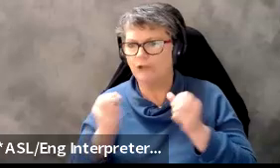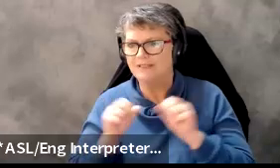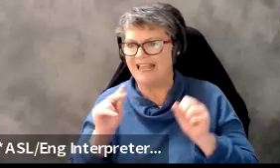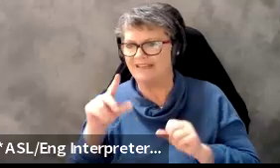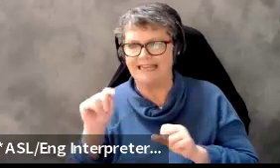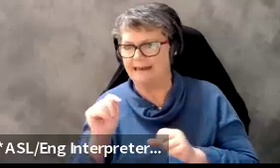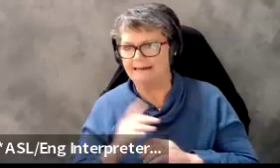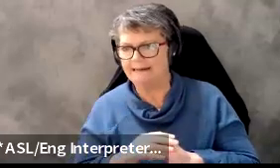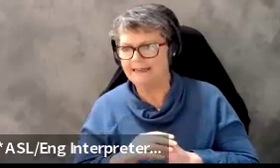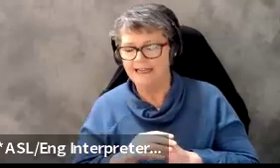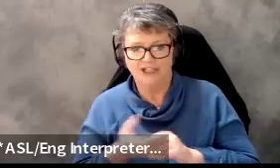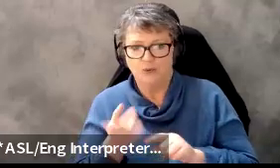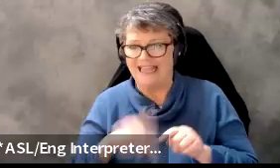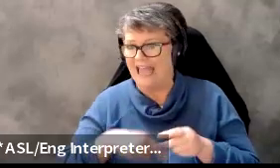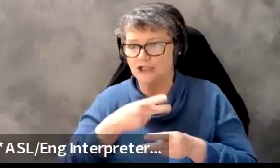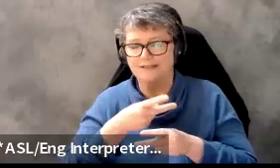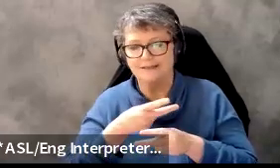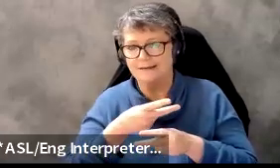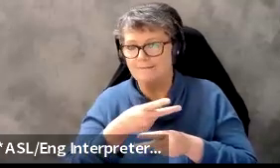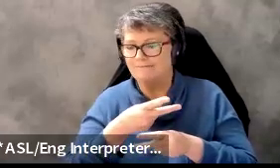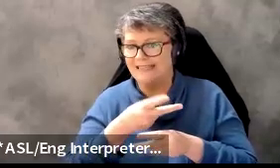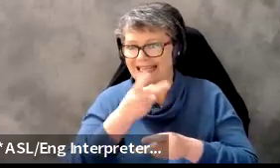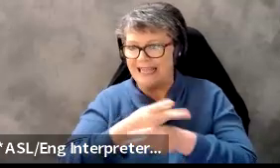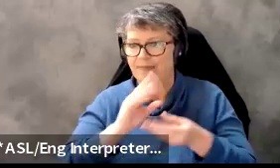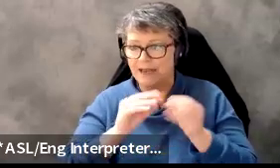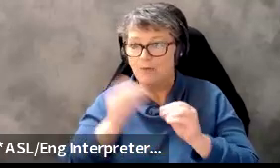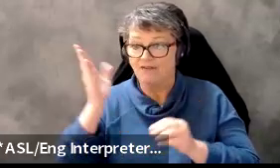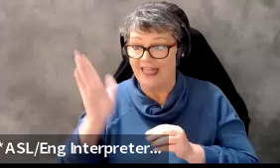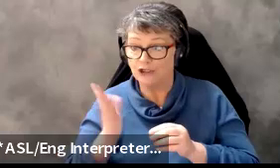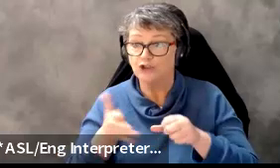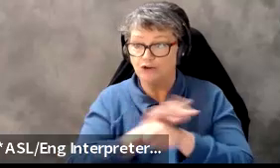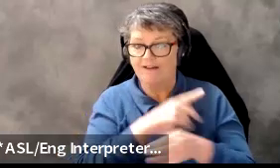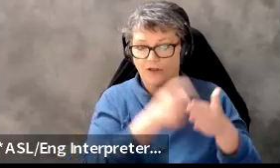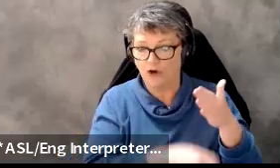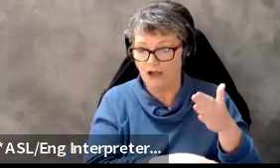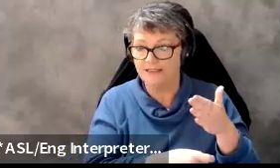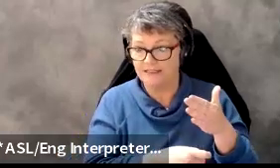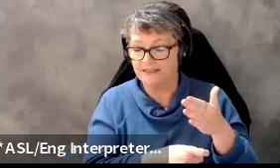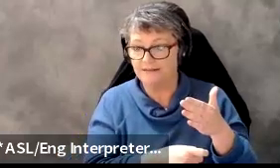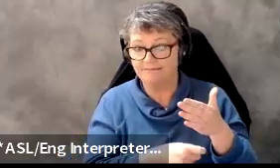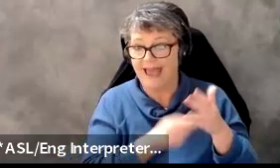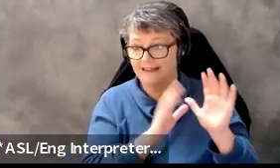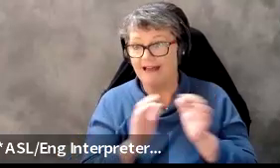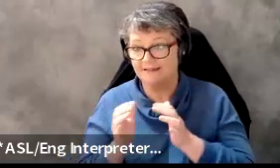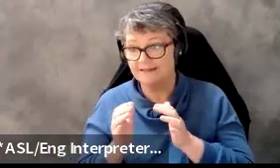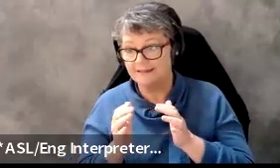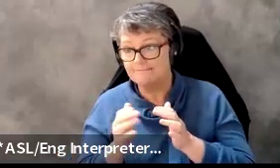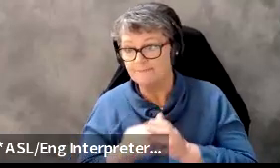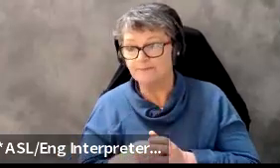this. So we just can't maintain the number of lectures that we have anymore to cover our our classes and our